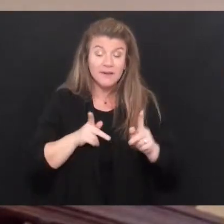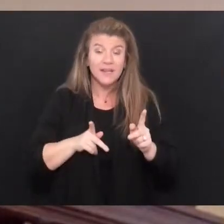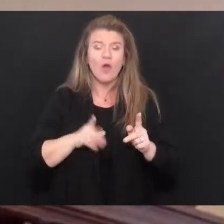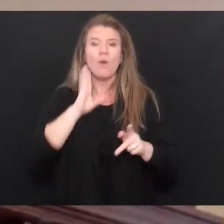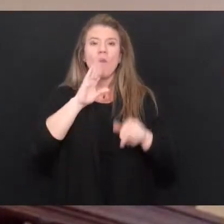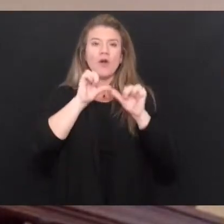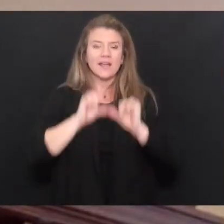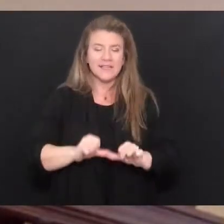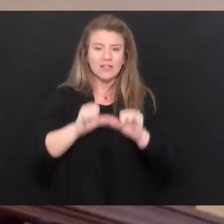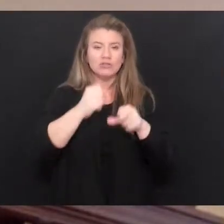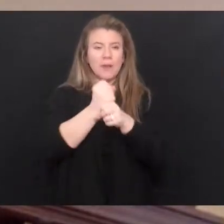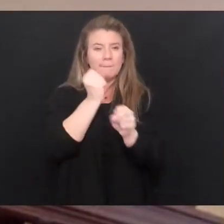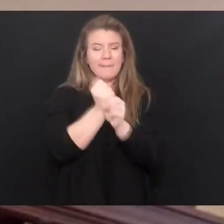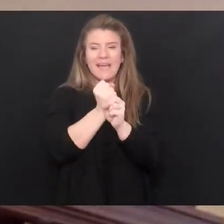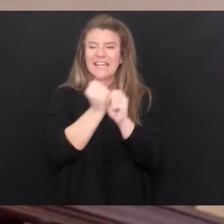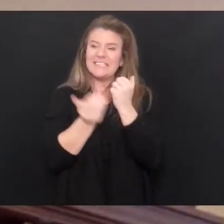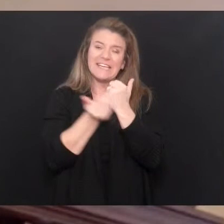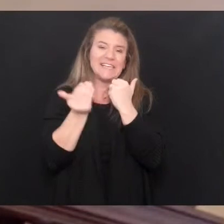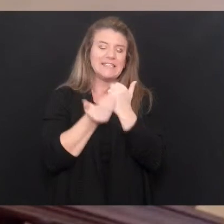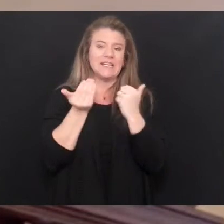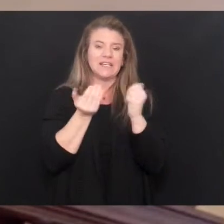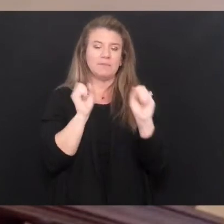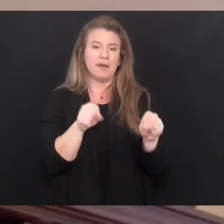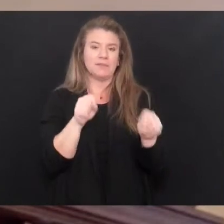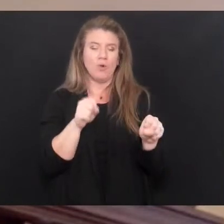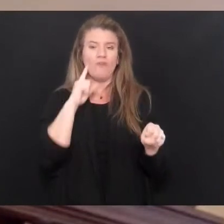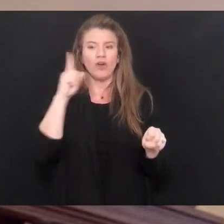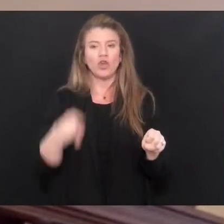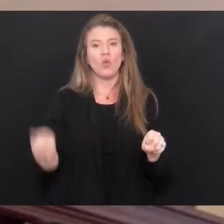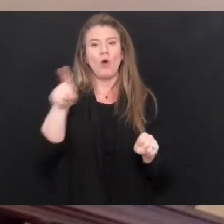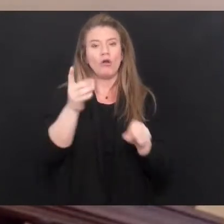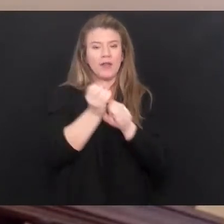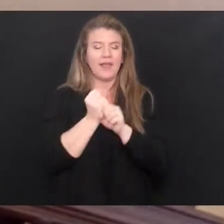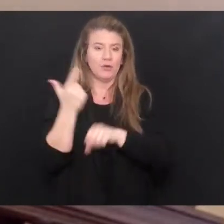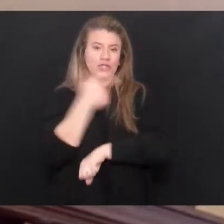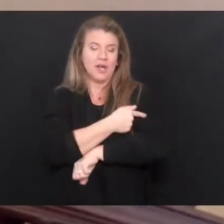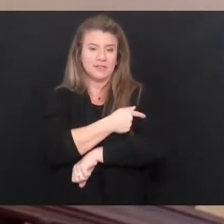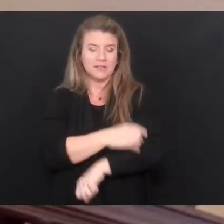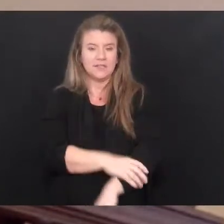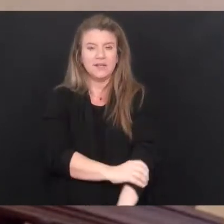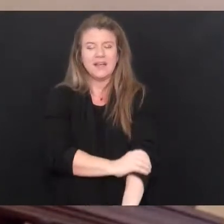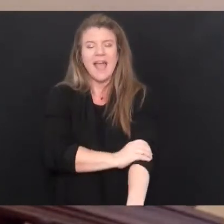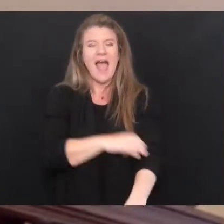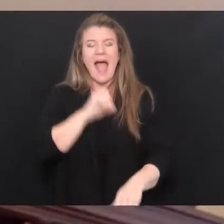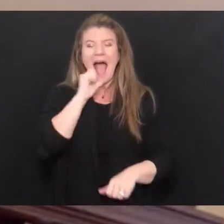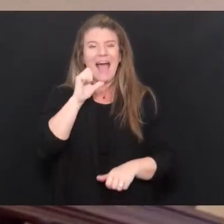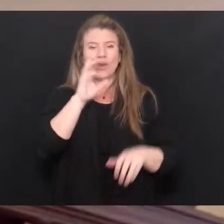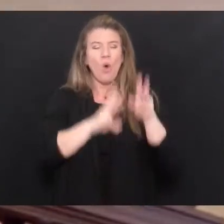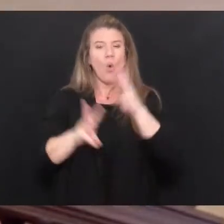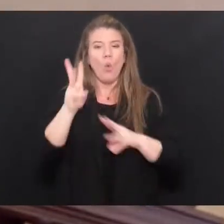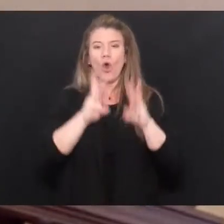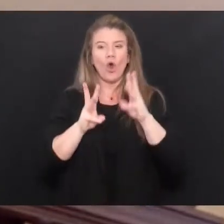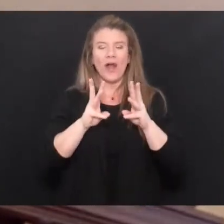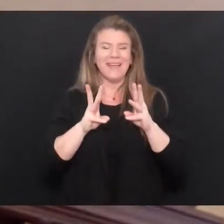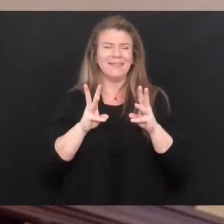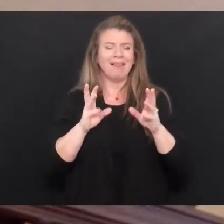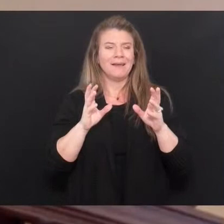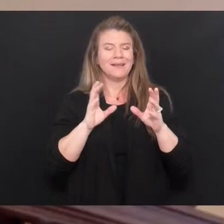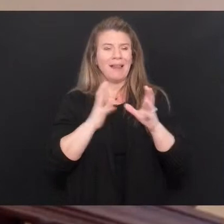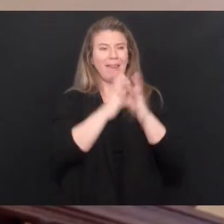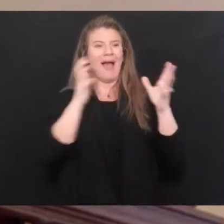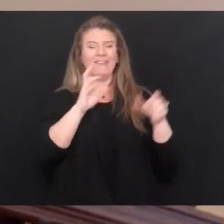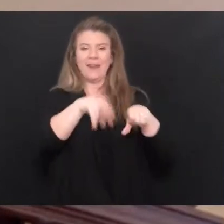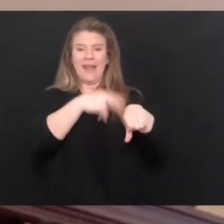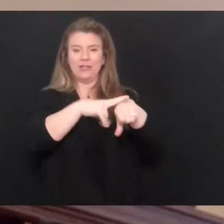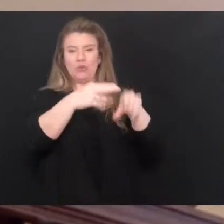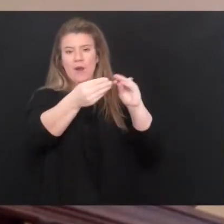going to continue to make it as convenient as possible to get shots in arms. I don't worry as much about national numbers.